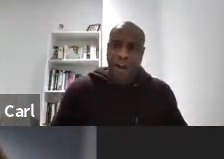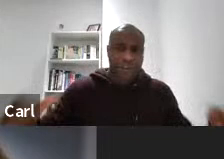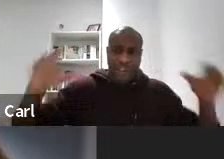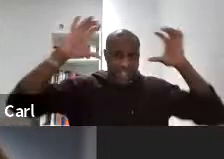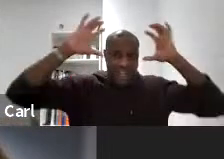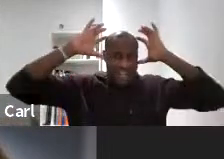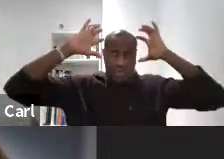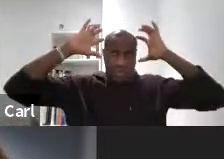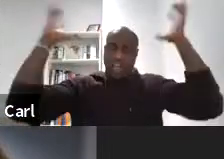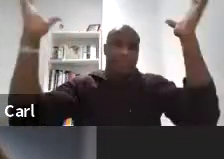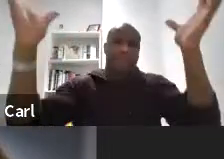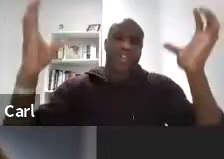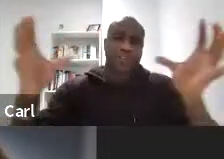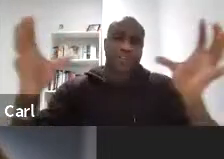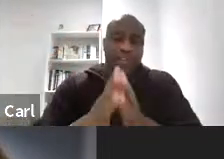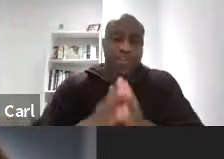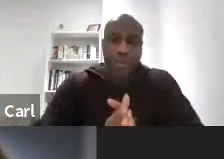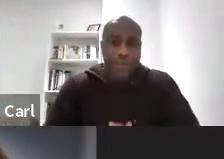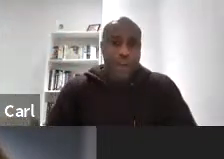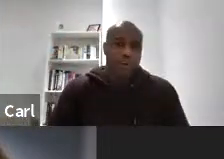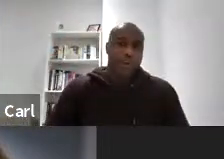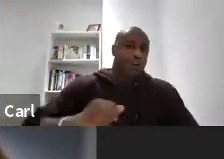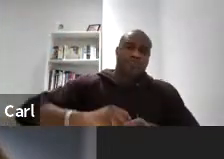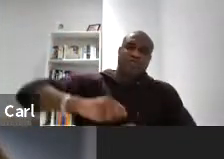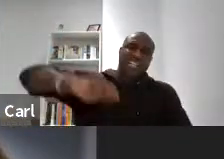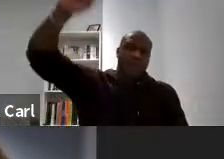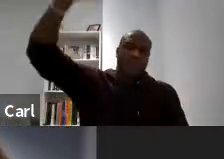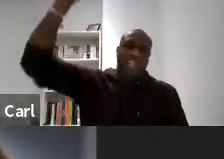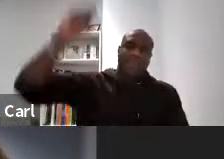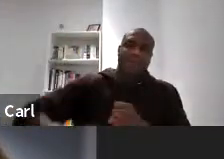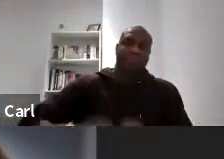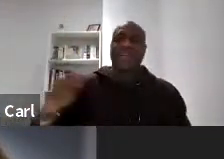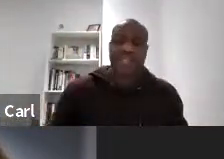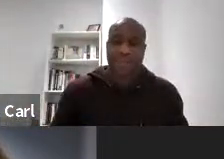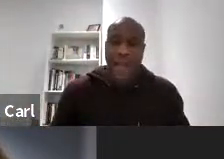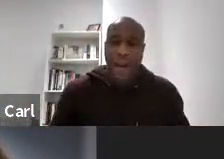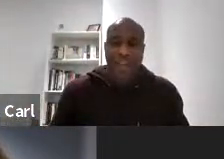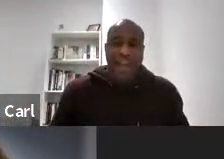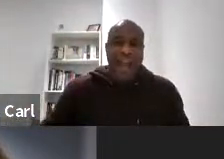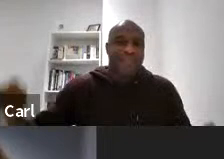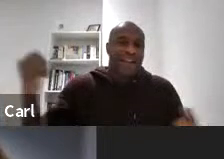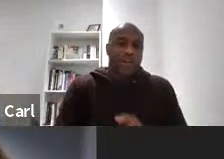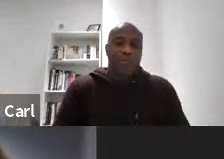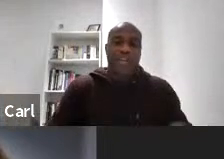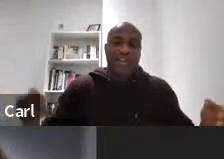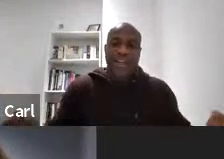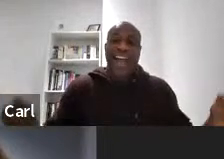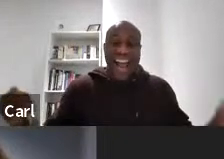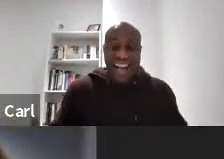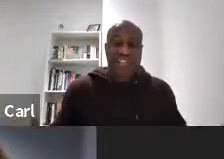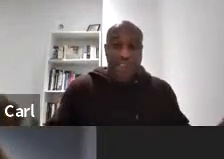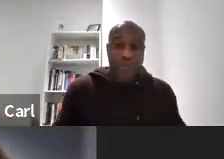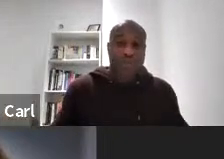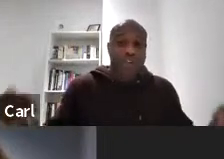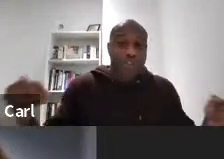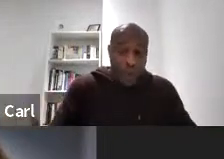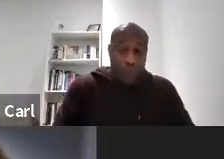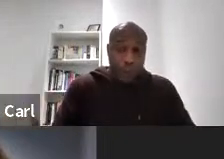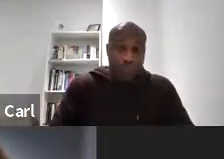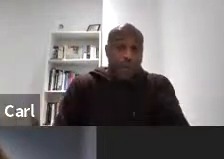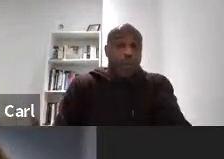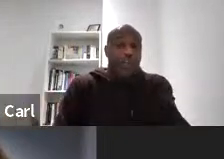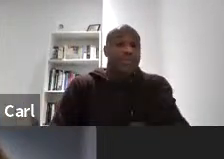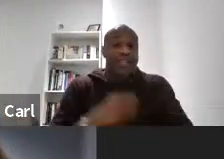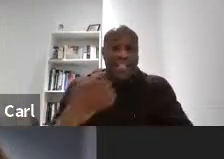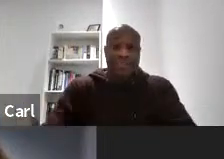because you might have got this incredible vision of your solution or you've got a really well-documented business plan and then launch and then actually launch to no